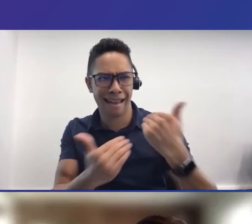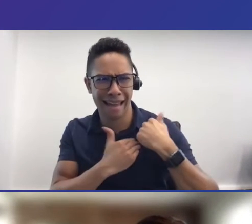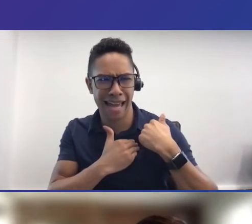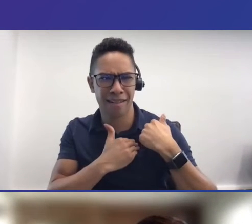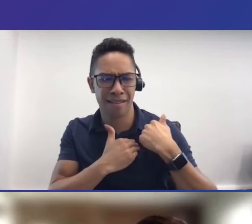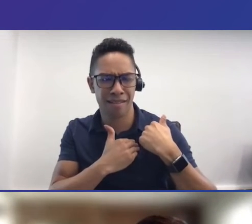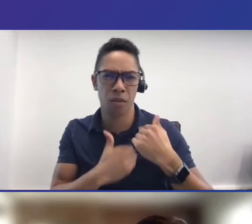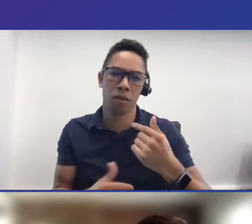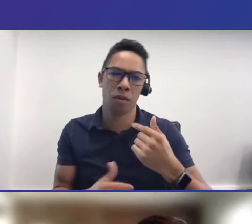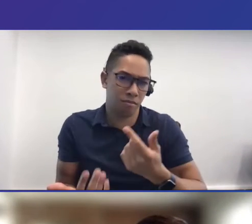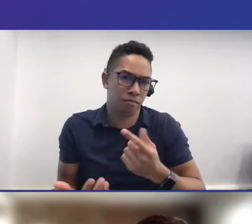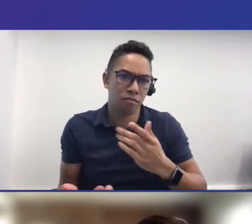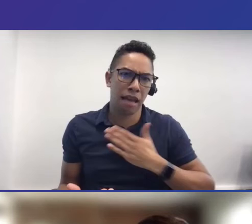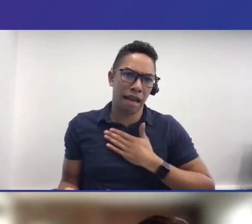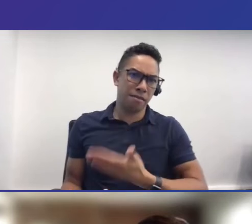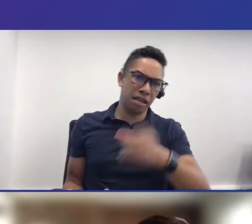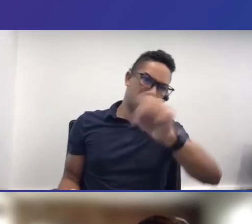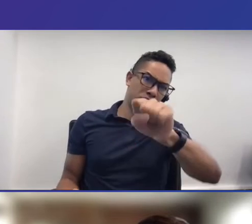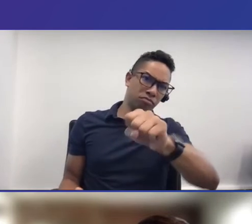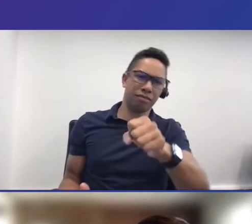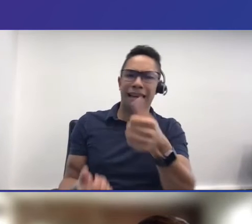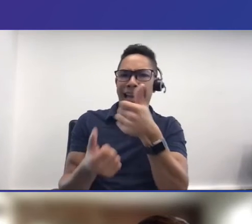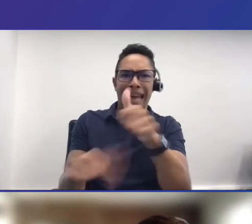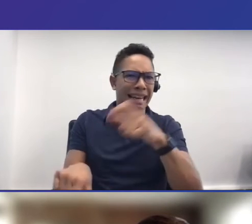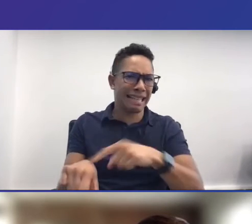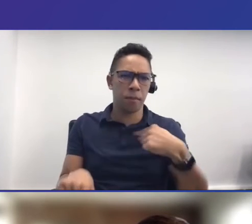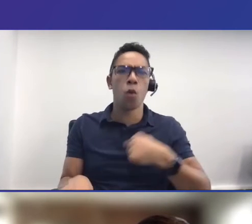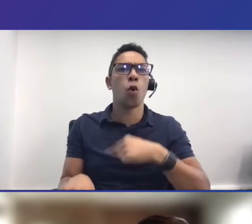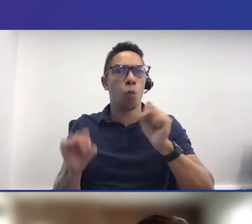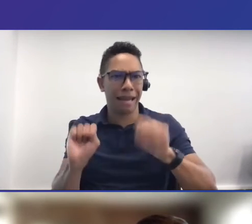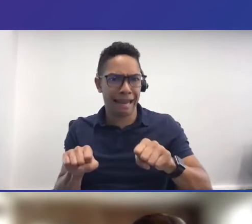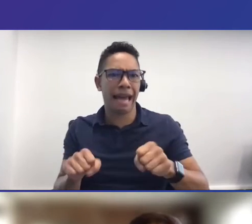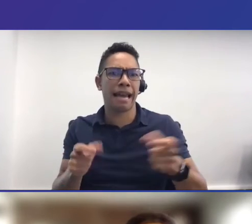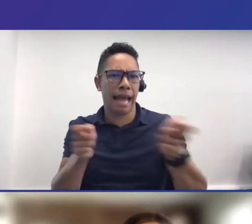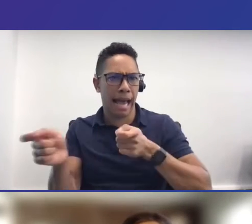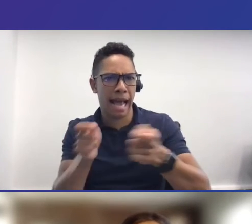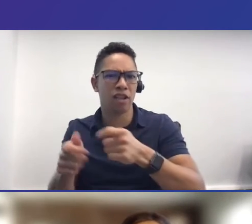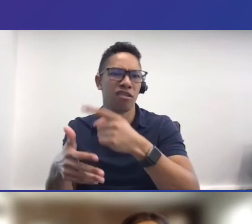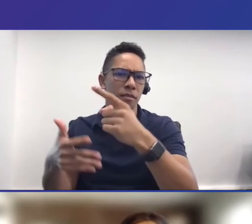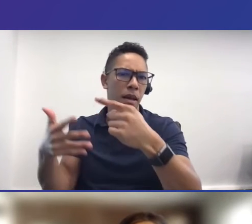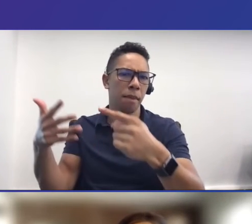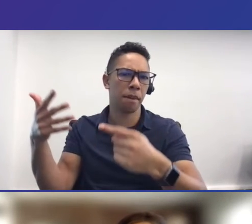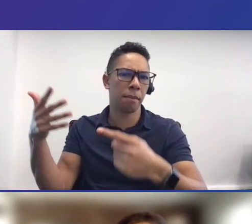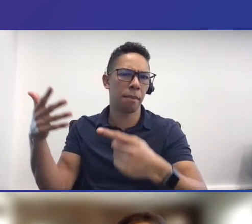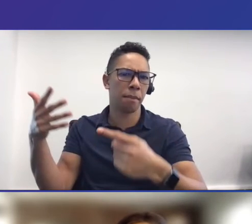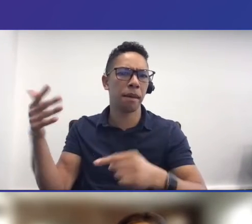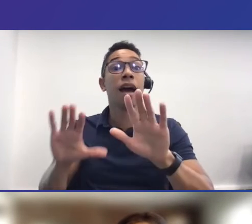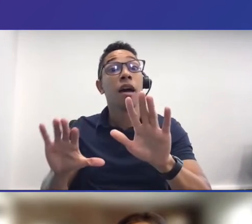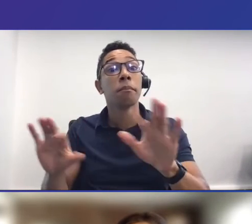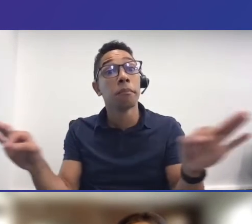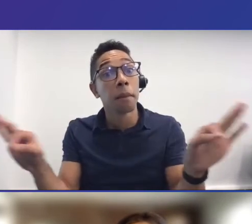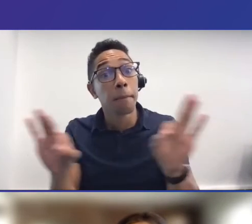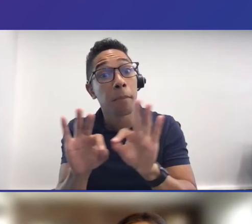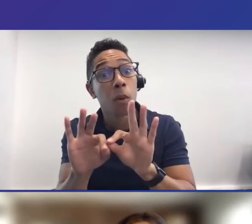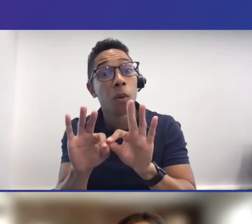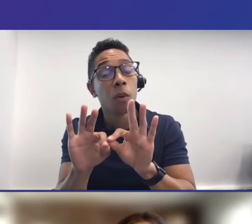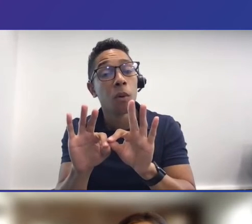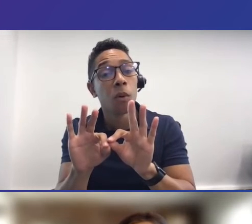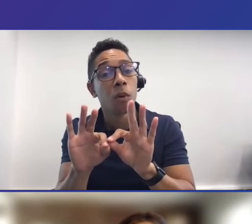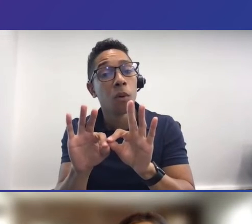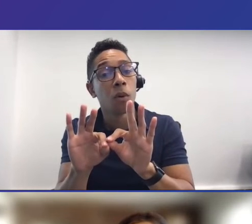that. There's so much we can handle at any given time, but it is important to